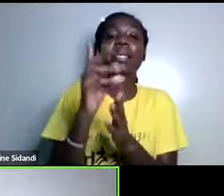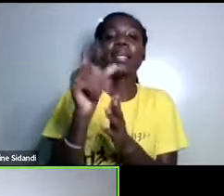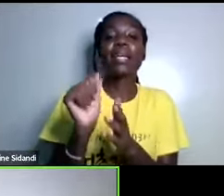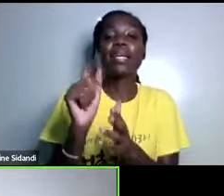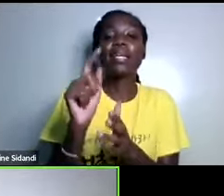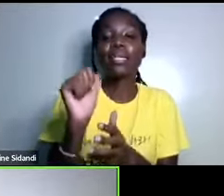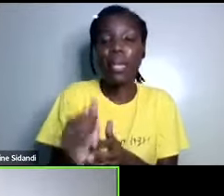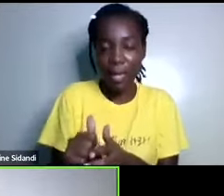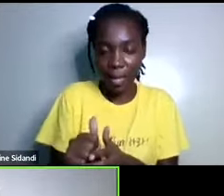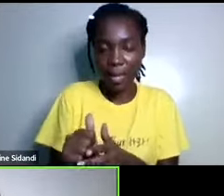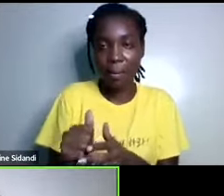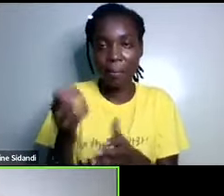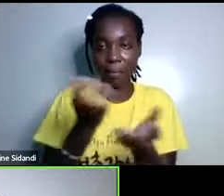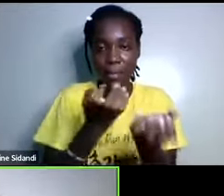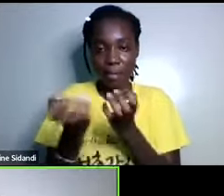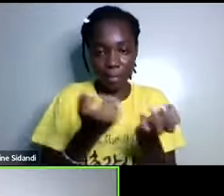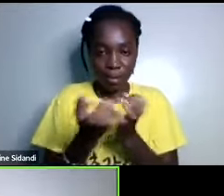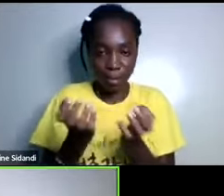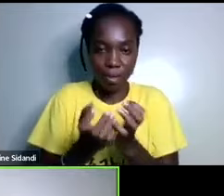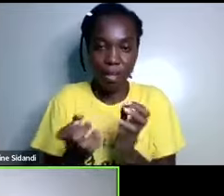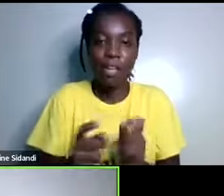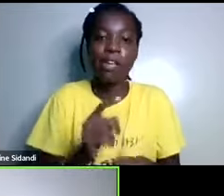and all that. And